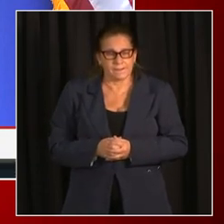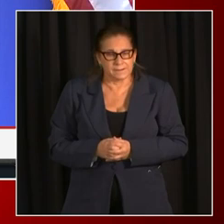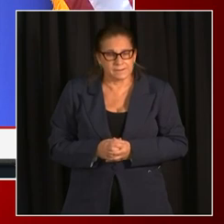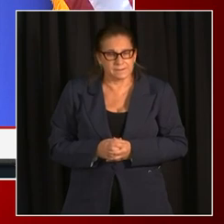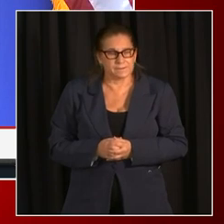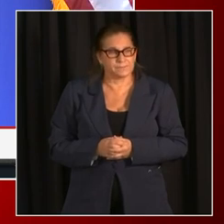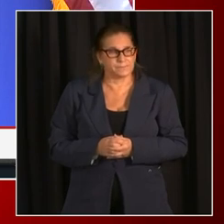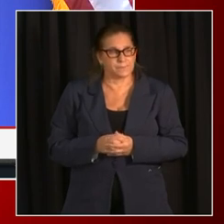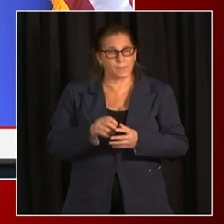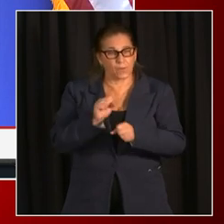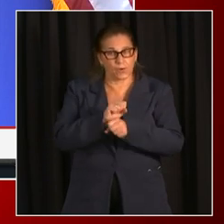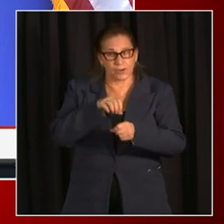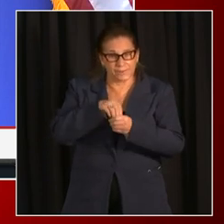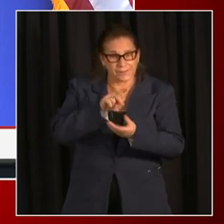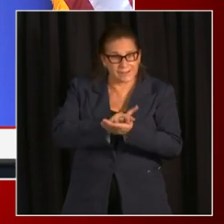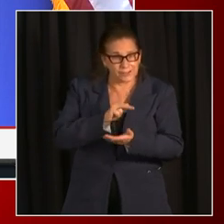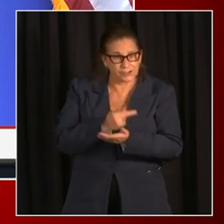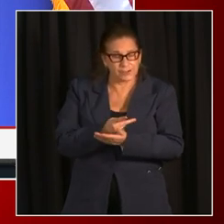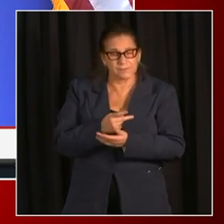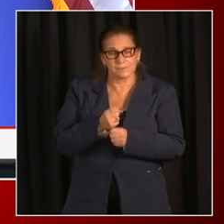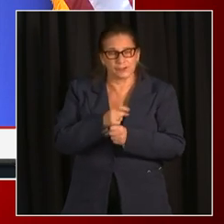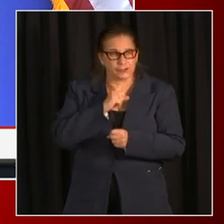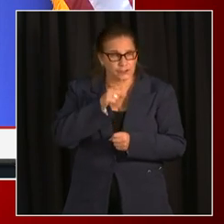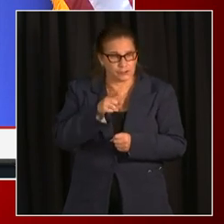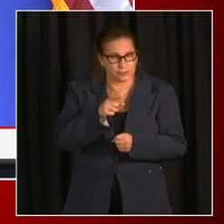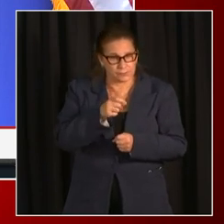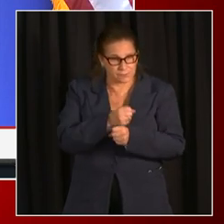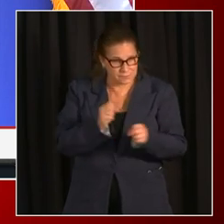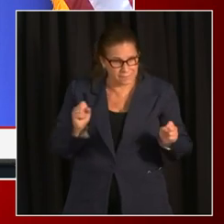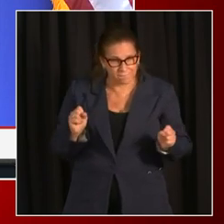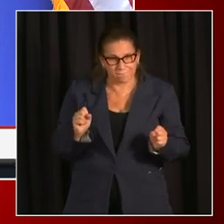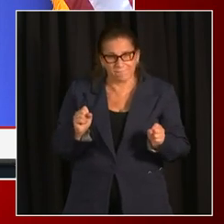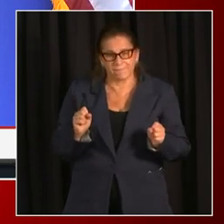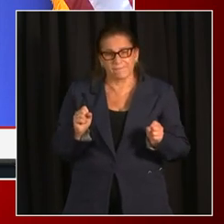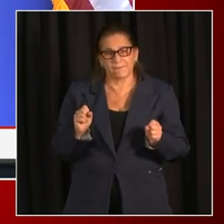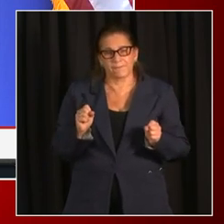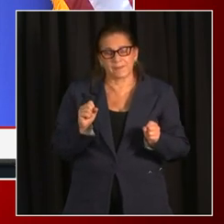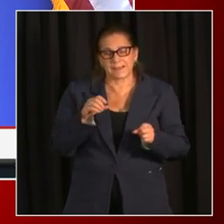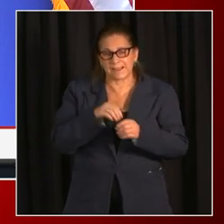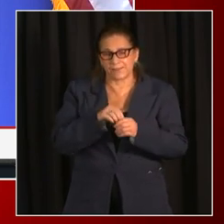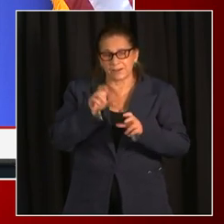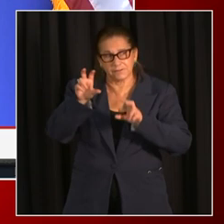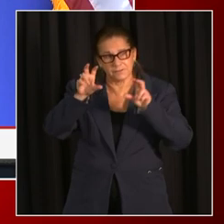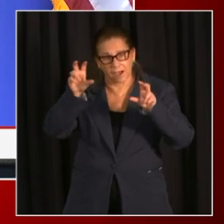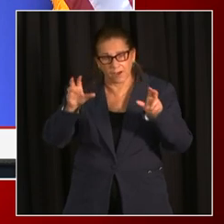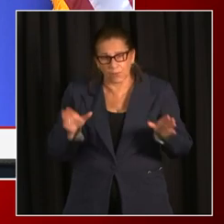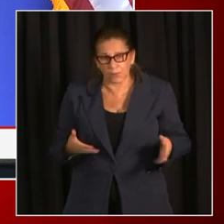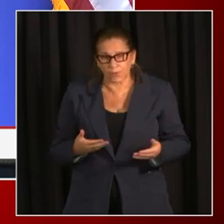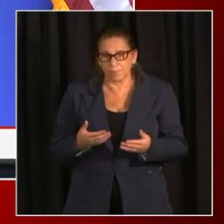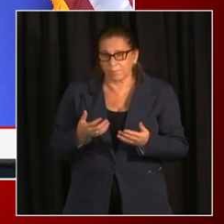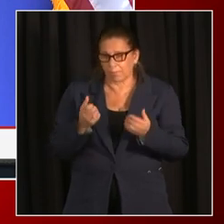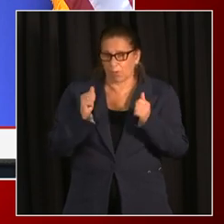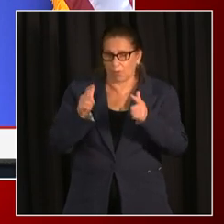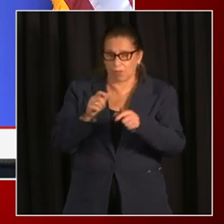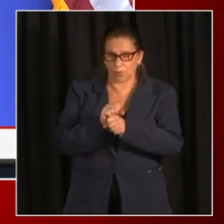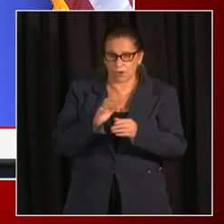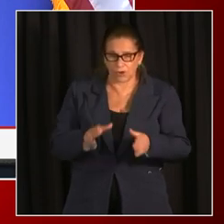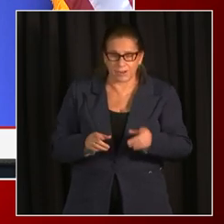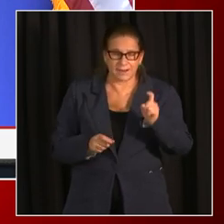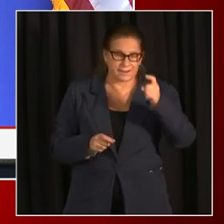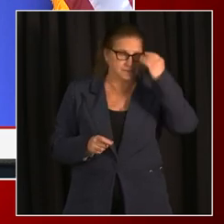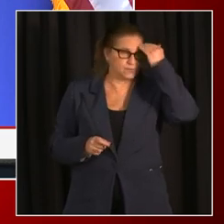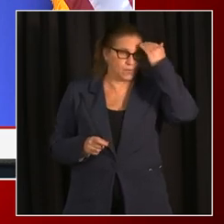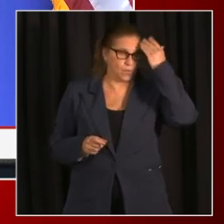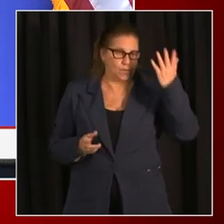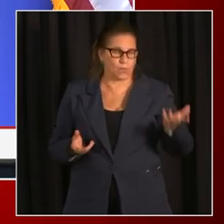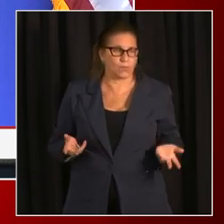kitchen, or who may be coming into contact with their colleagues in stock rooms. So those are food workers too. So we have to really be able to give